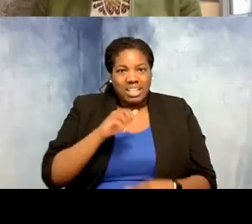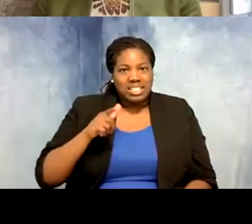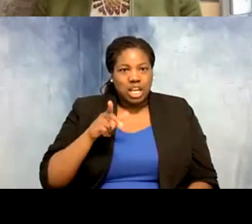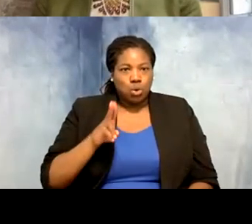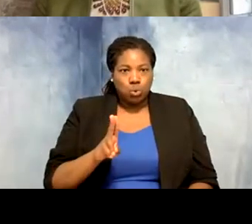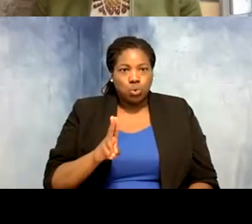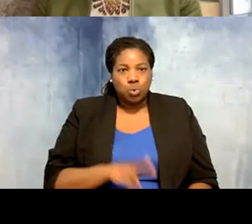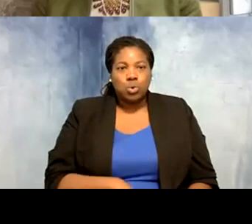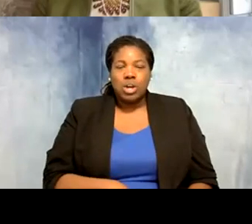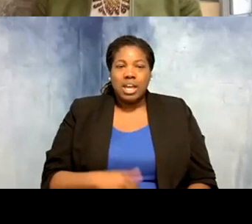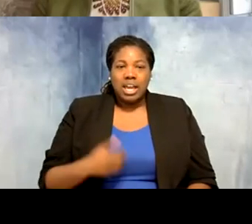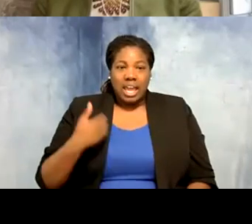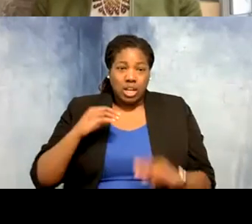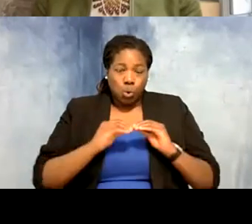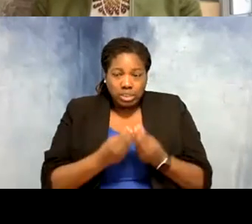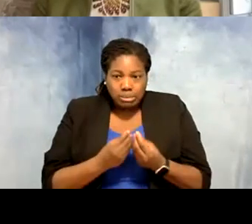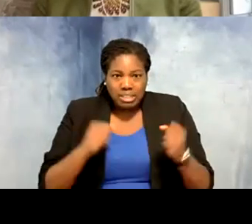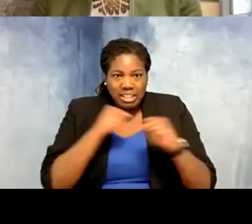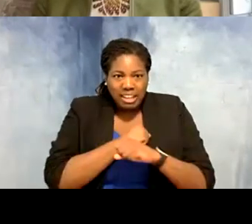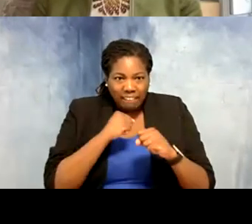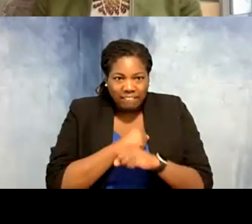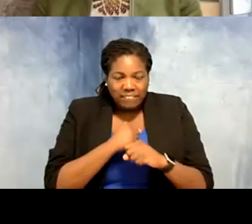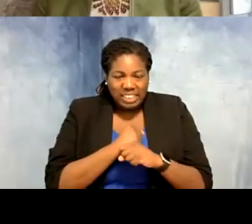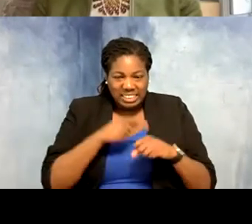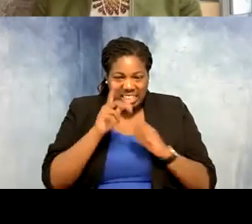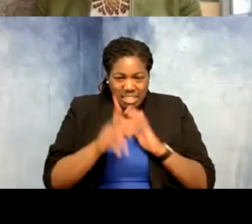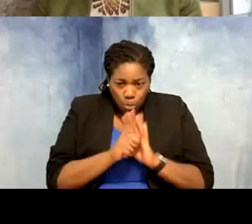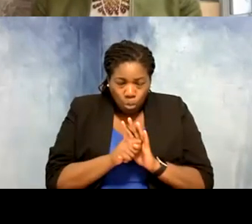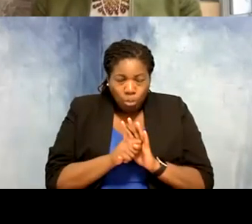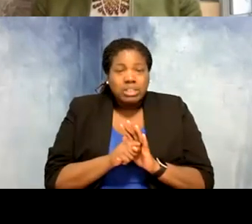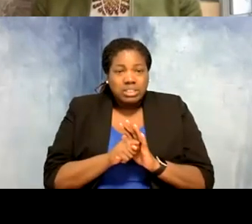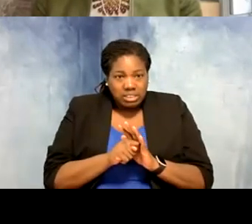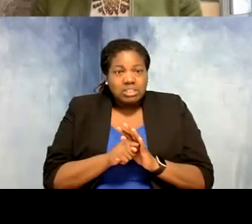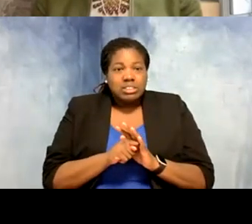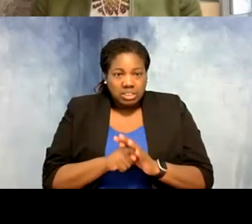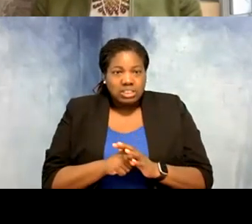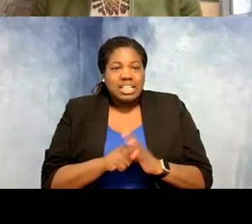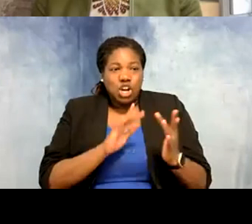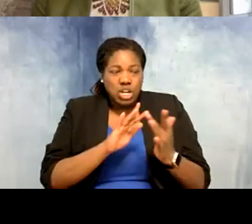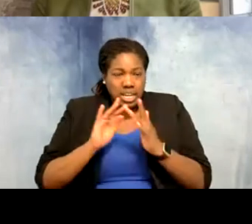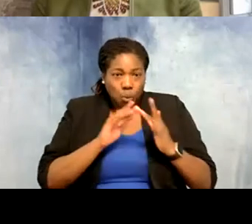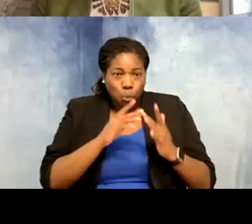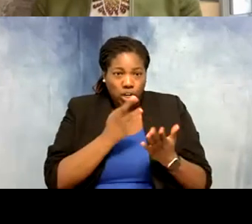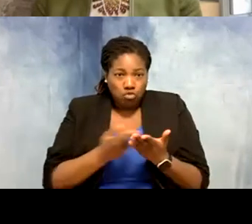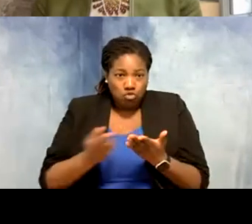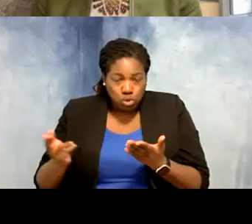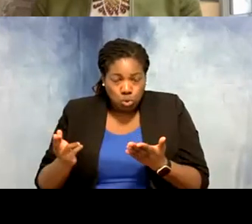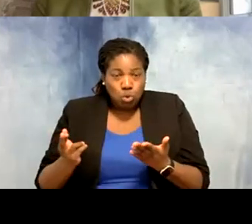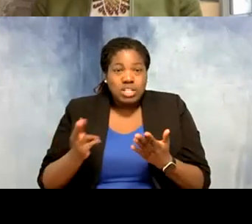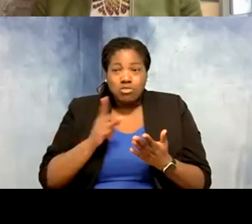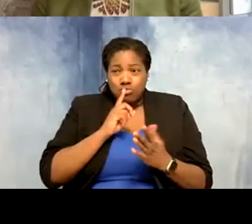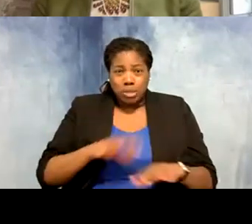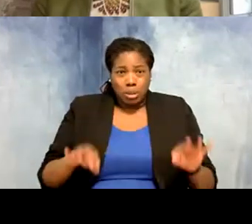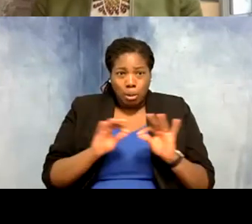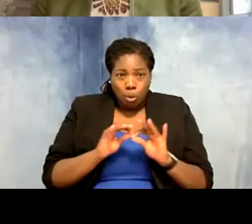ACLU, at an organization that fights in these moments and can bring our incredible network and resources, and most